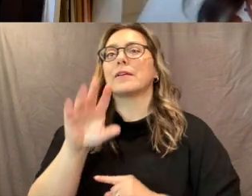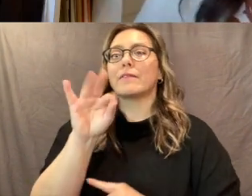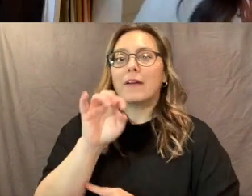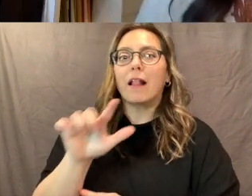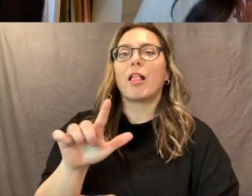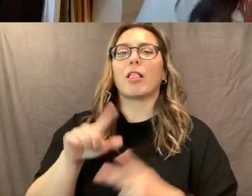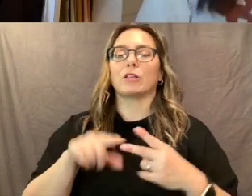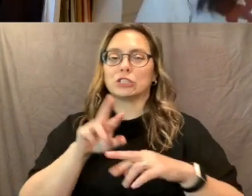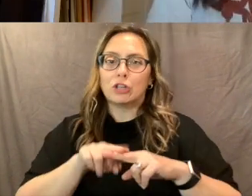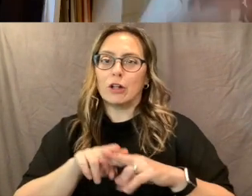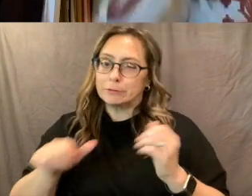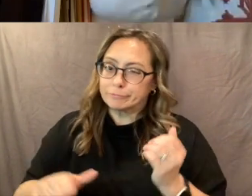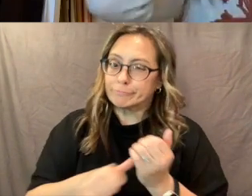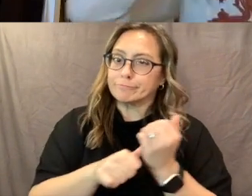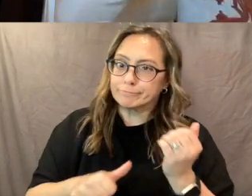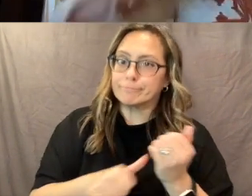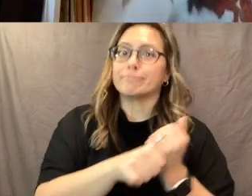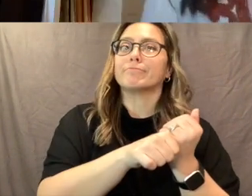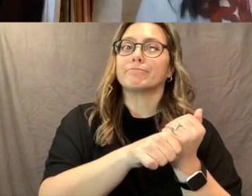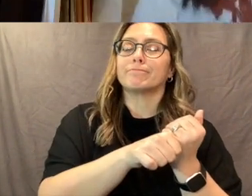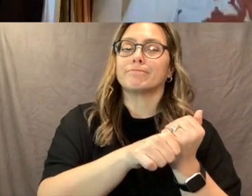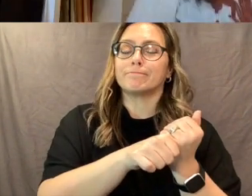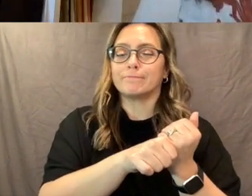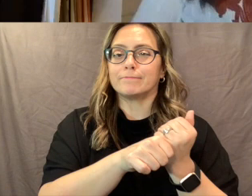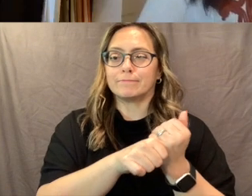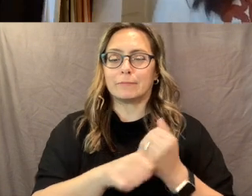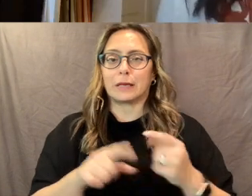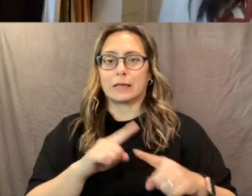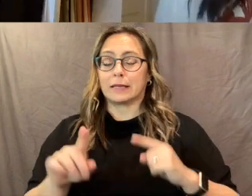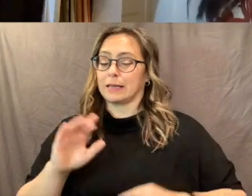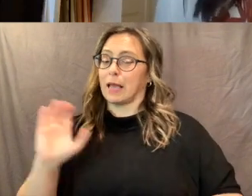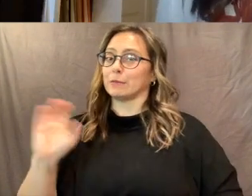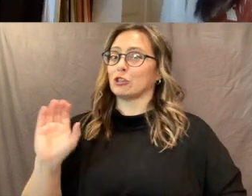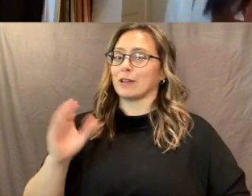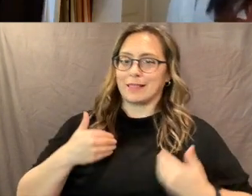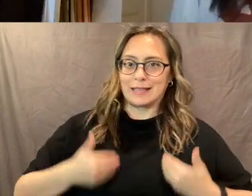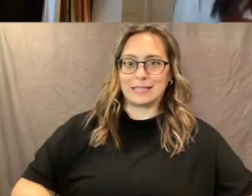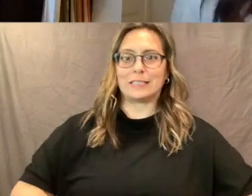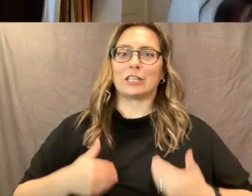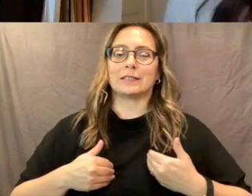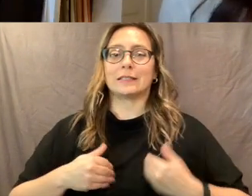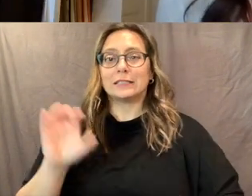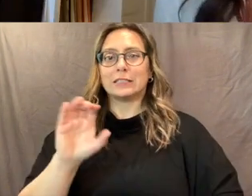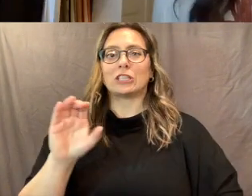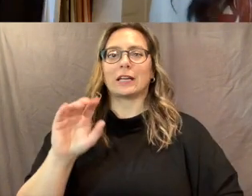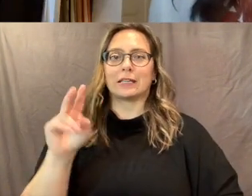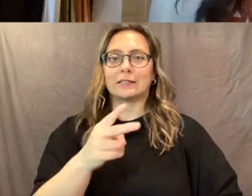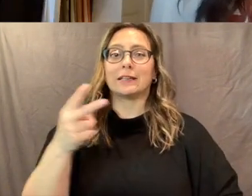Cardamom, fennel, and salt. And salt! All went up my butt. I'm Charlie.